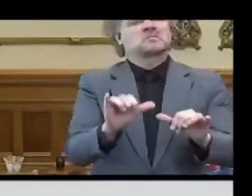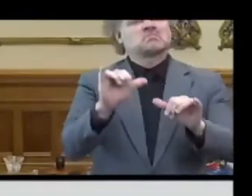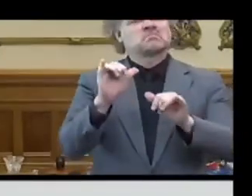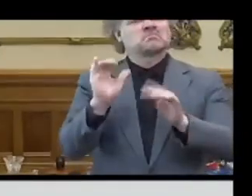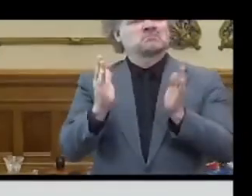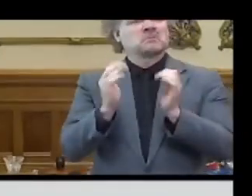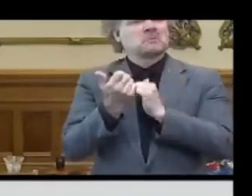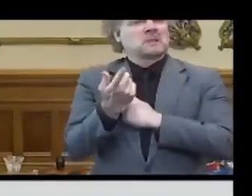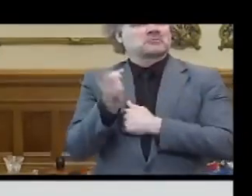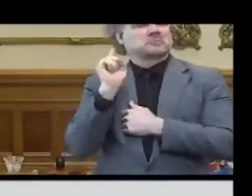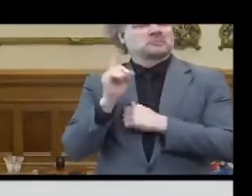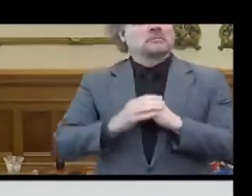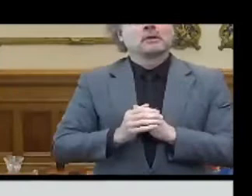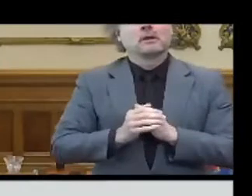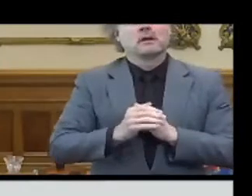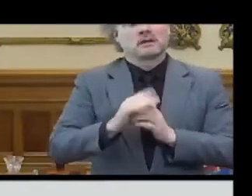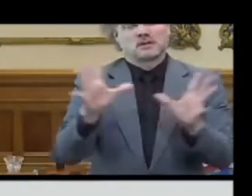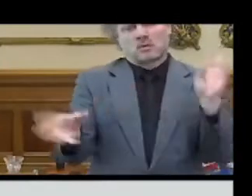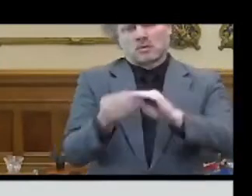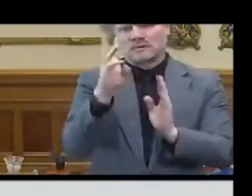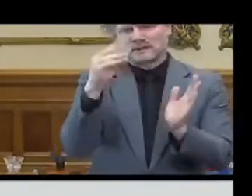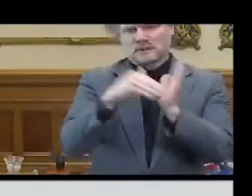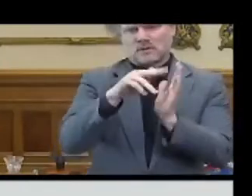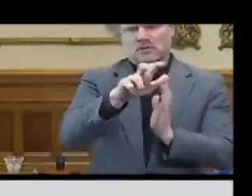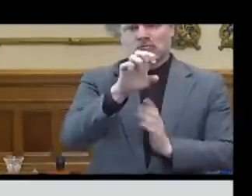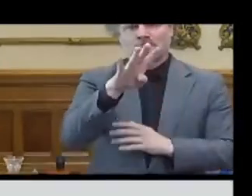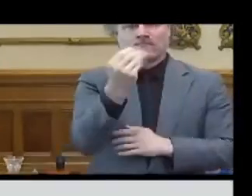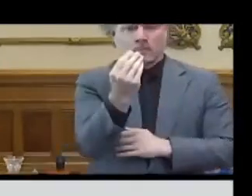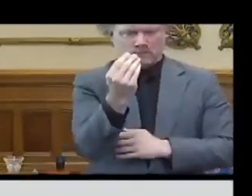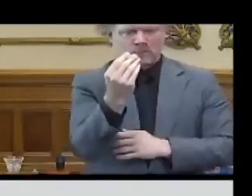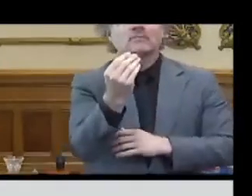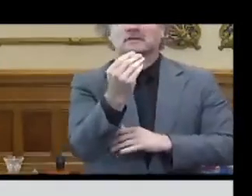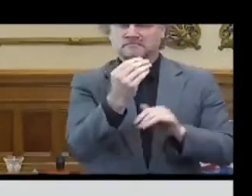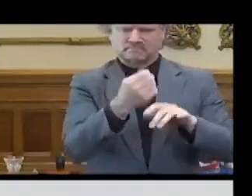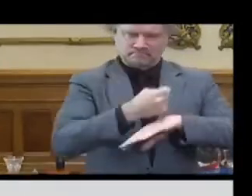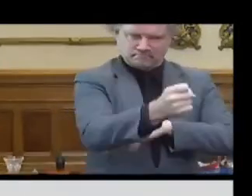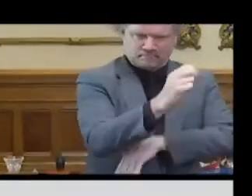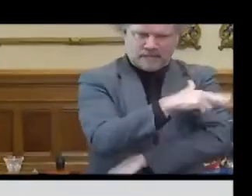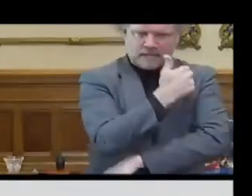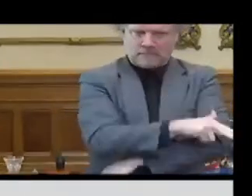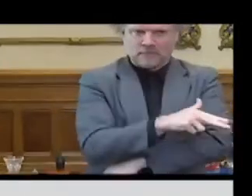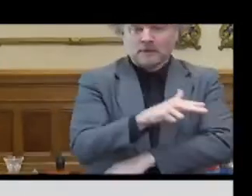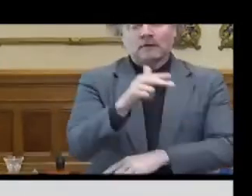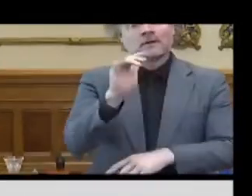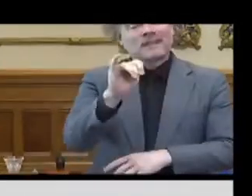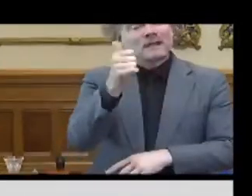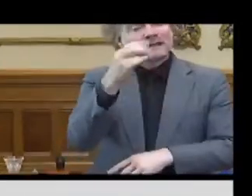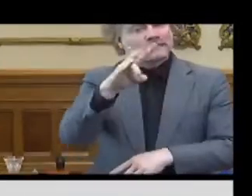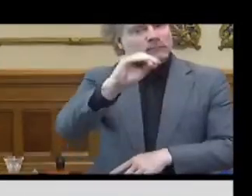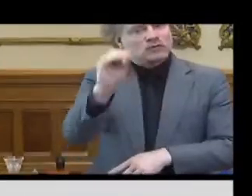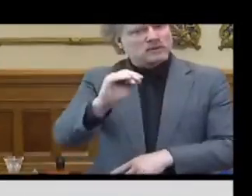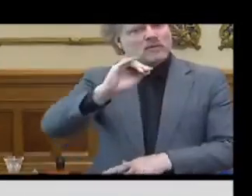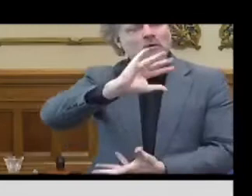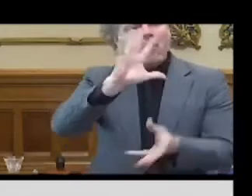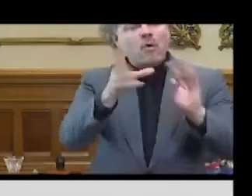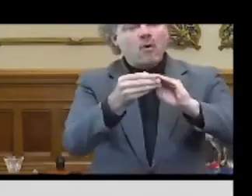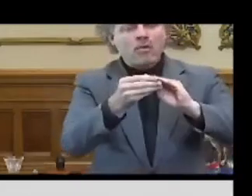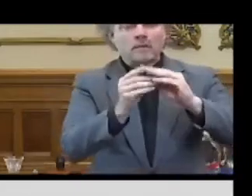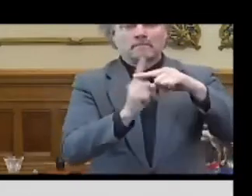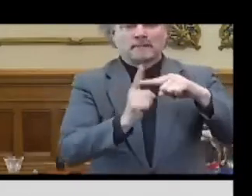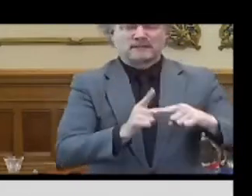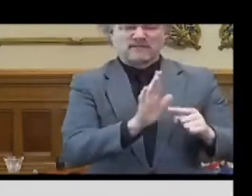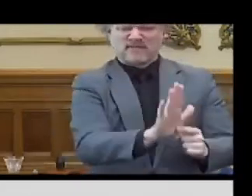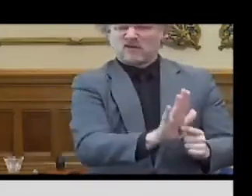week. A total of 6,314 were hospitalized, which is 17% of all the positive cases they